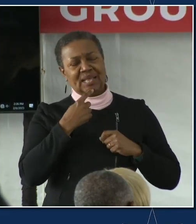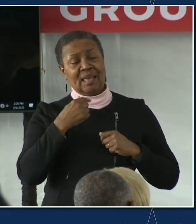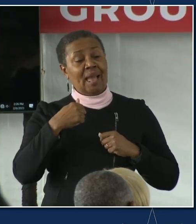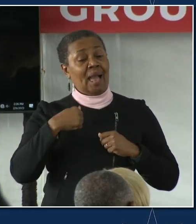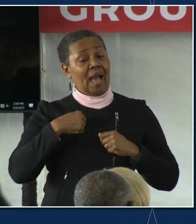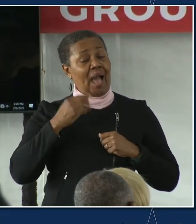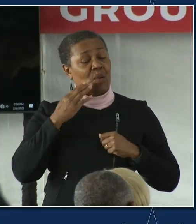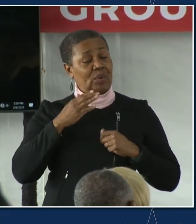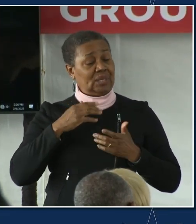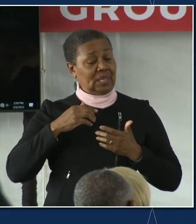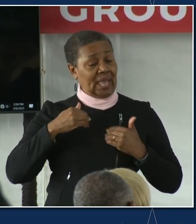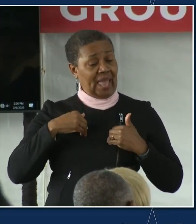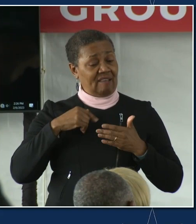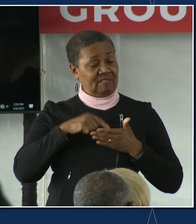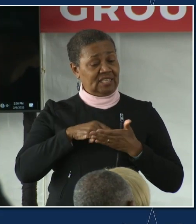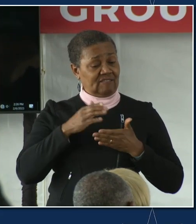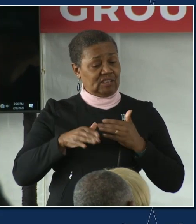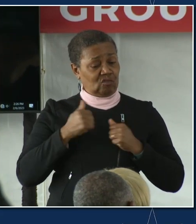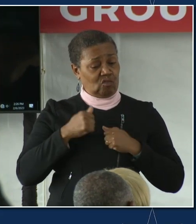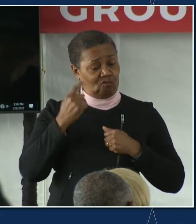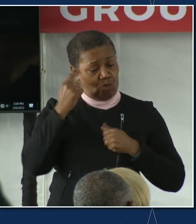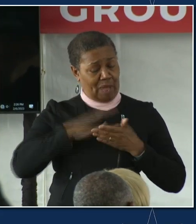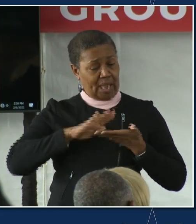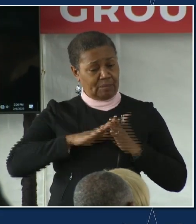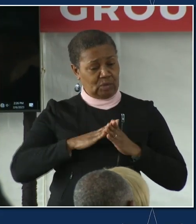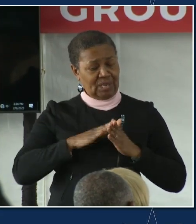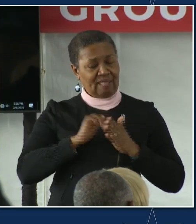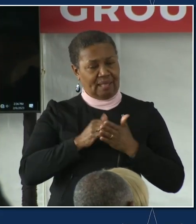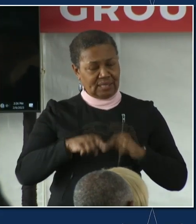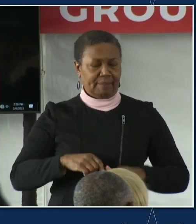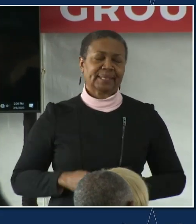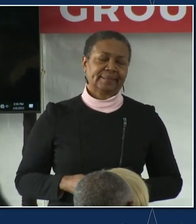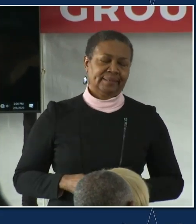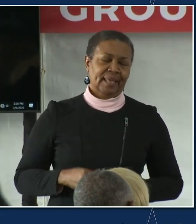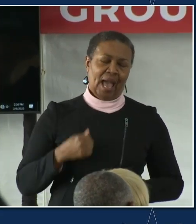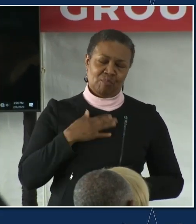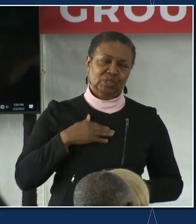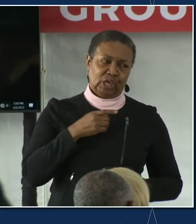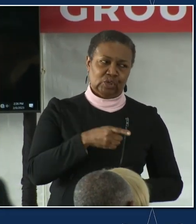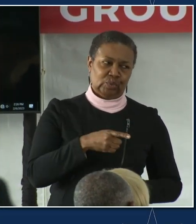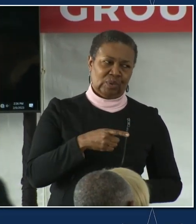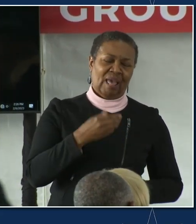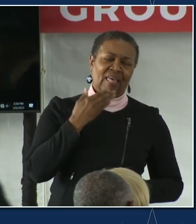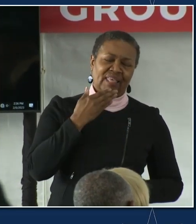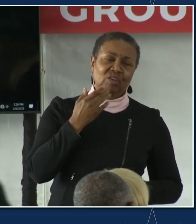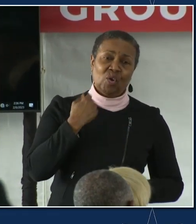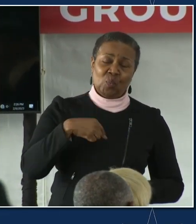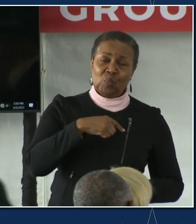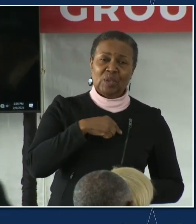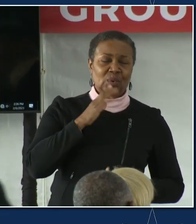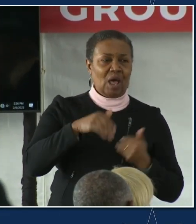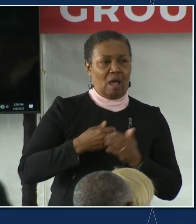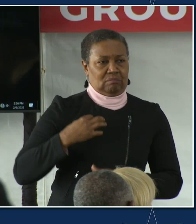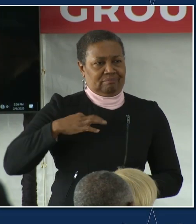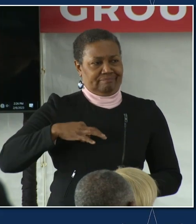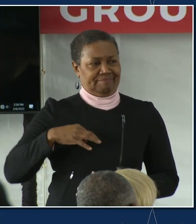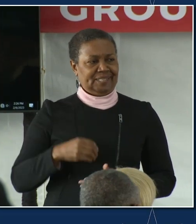I'm going to get this done for my community, and you're doing it, man. And I appreciate you for it. And we are all the